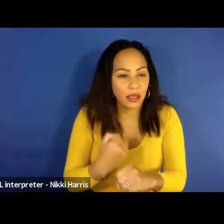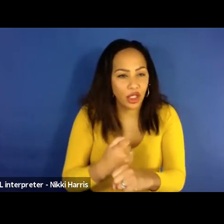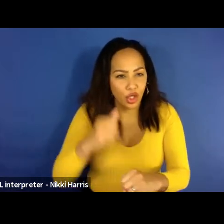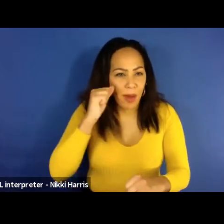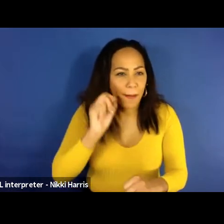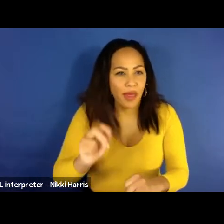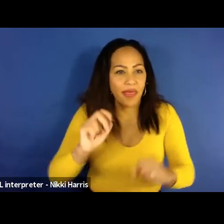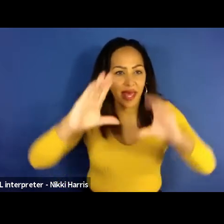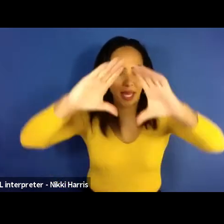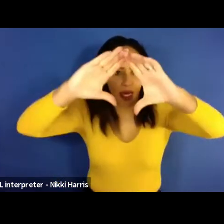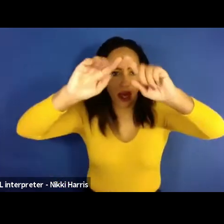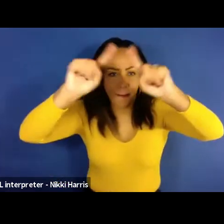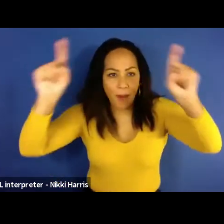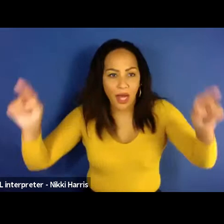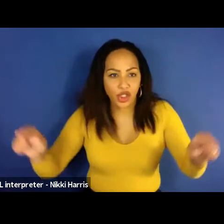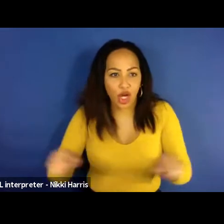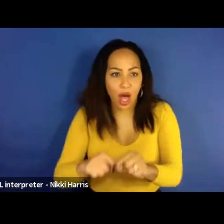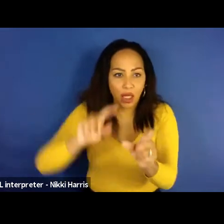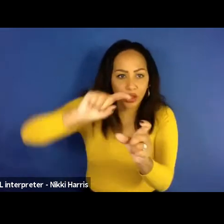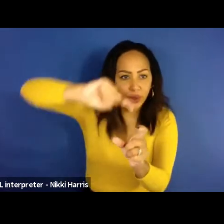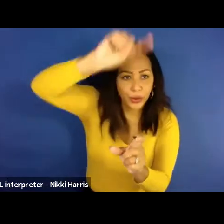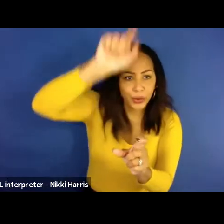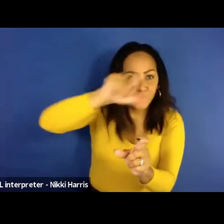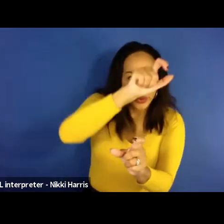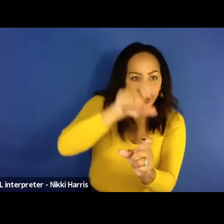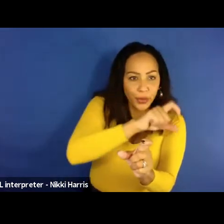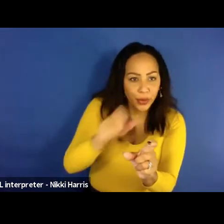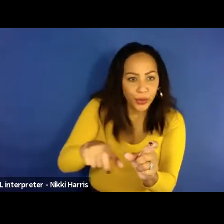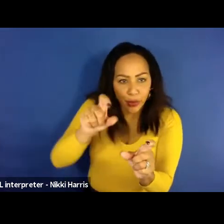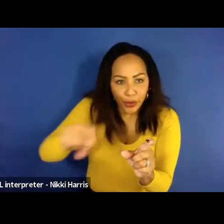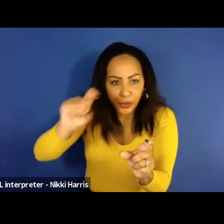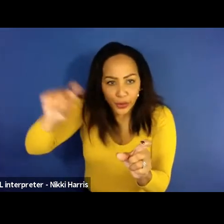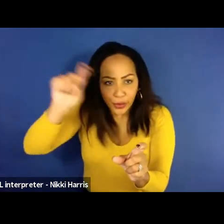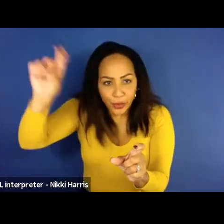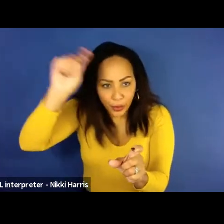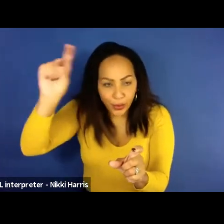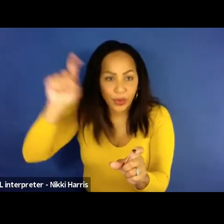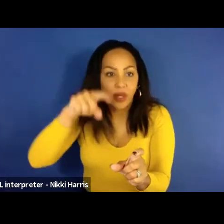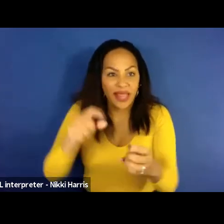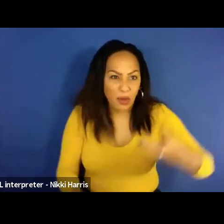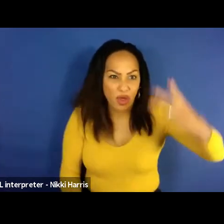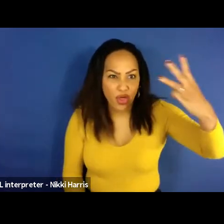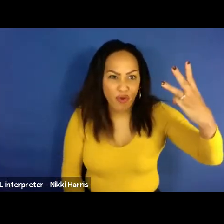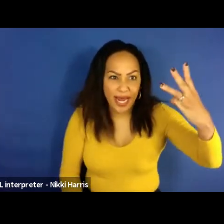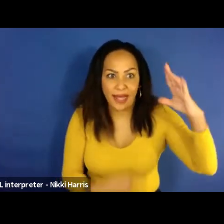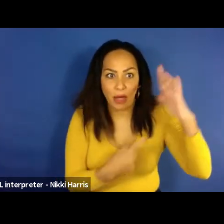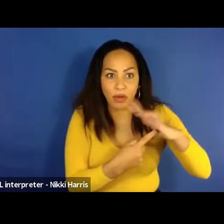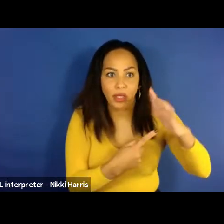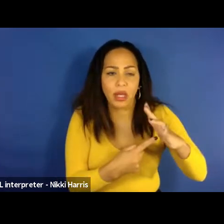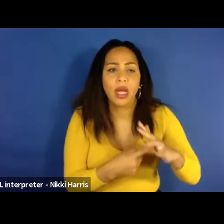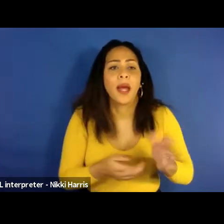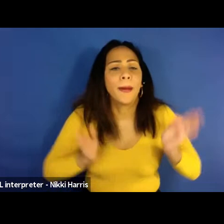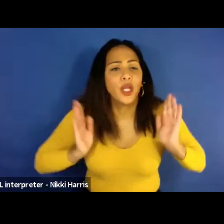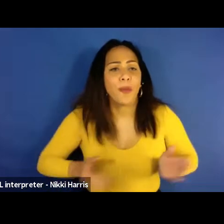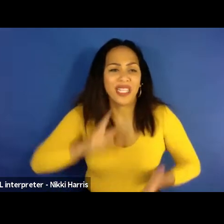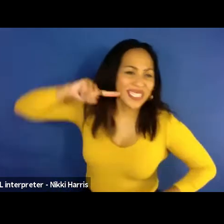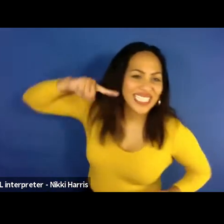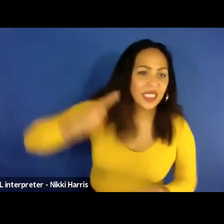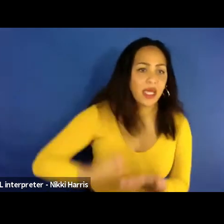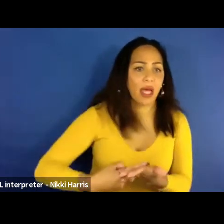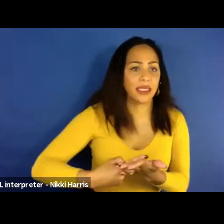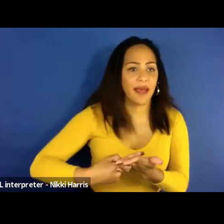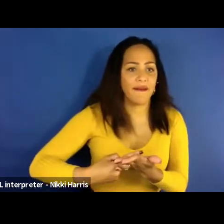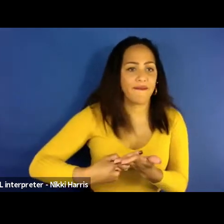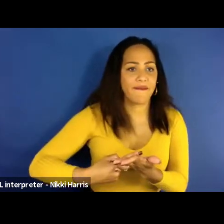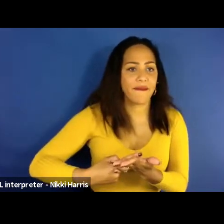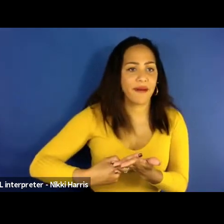skills an entrepreneur has, one of the crucial skills one needs is to be decisive, okay? And the best way to be decisive is to minimize